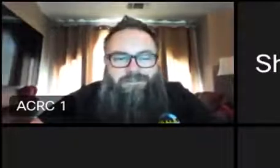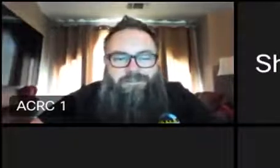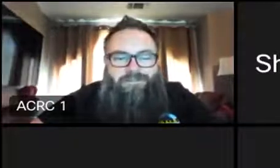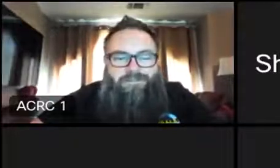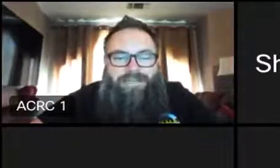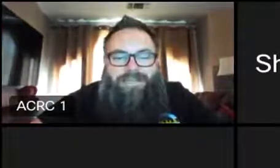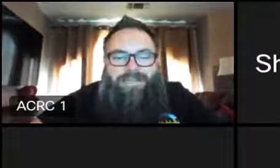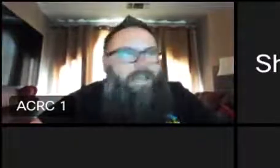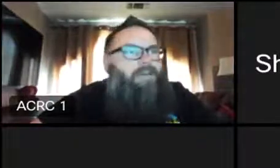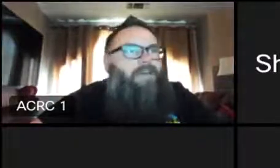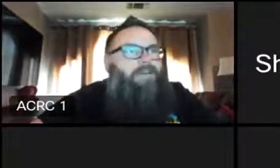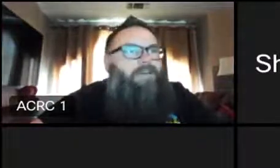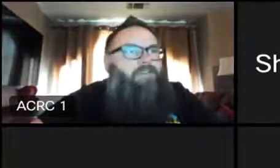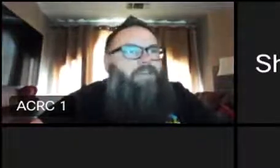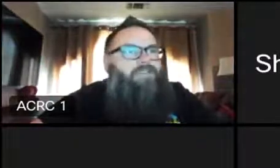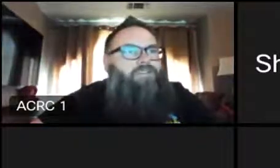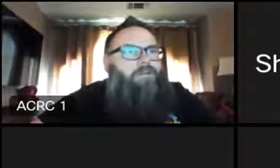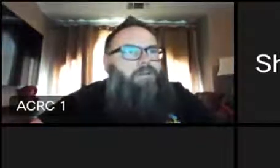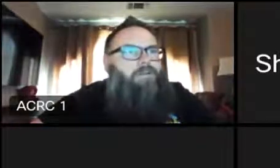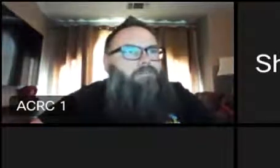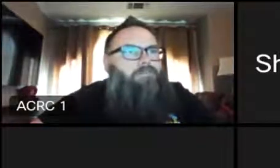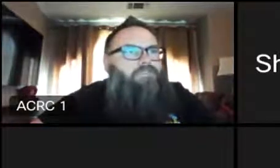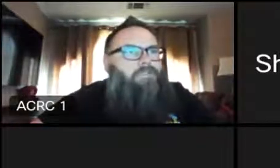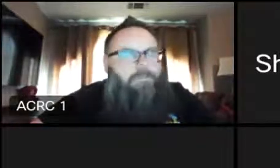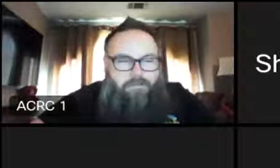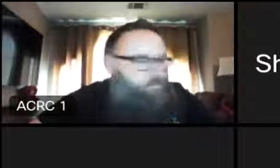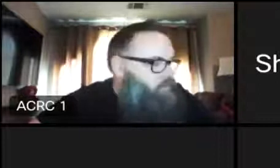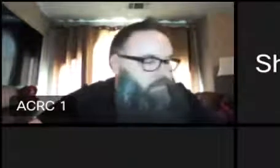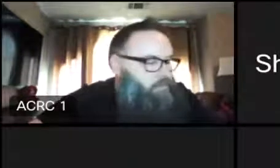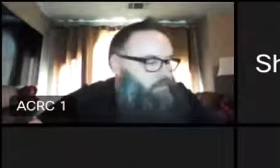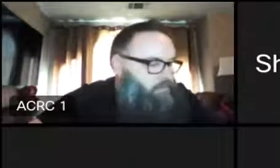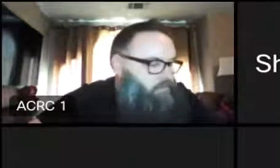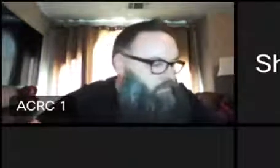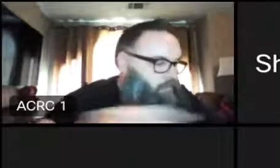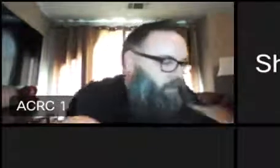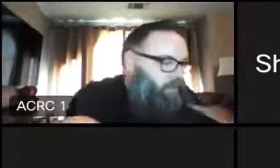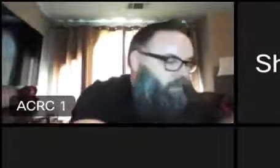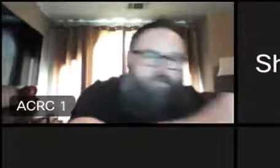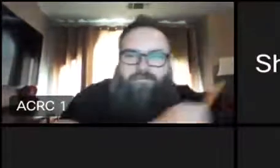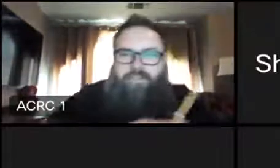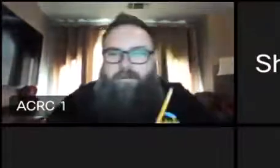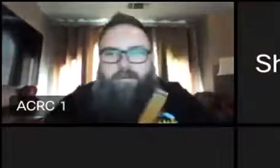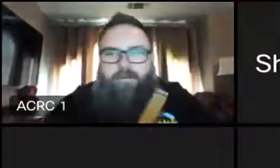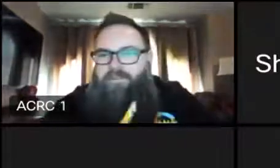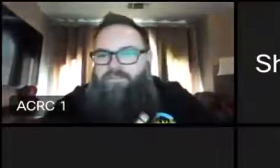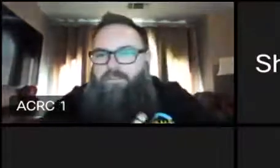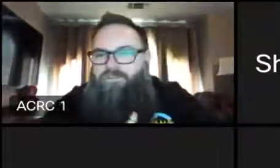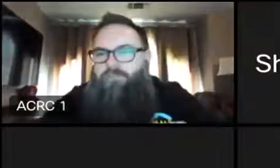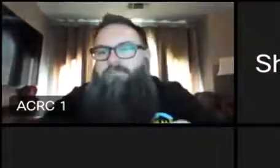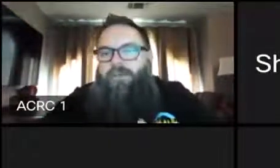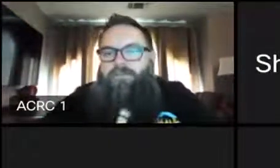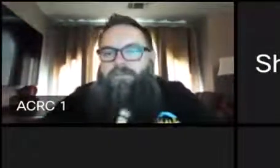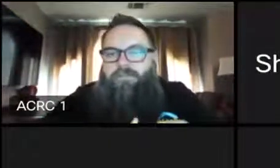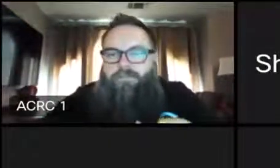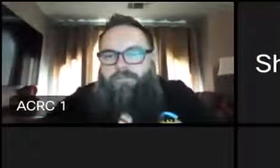and the new, you know, type of programs, please don't hesitate to let me know.